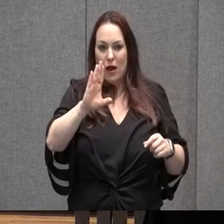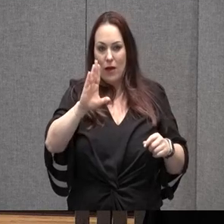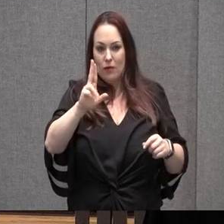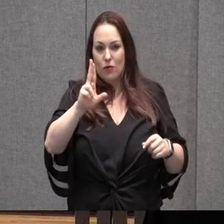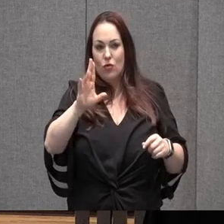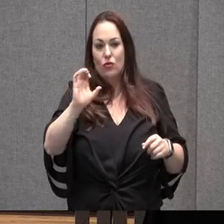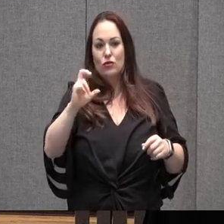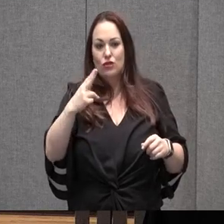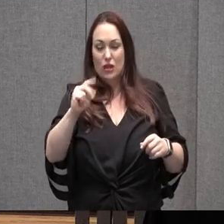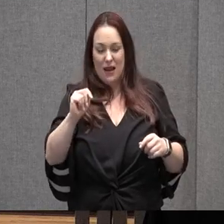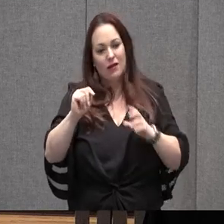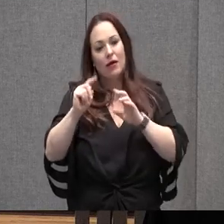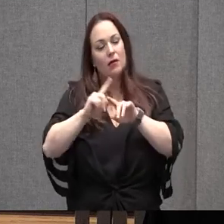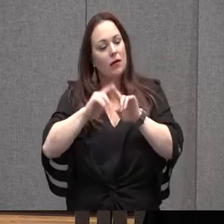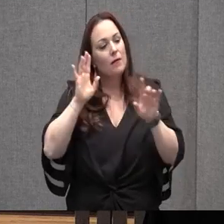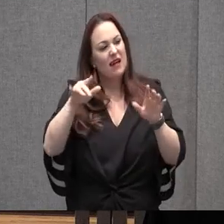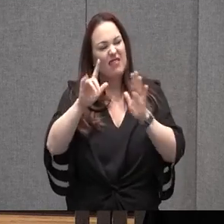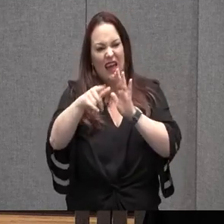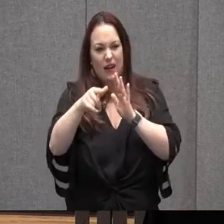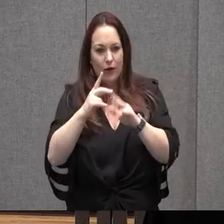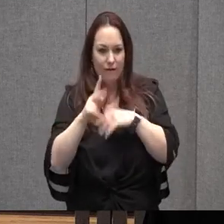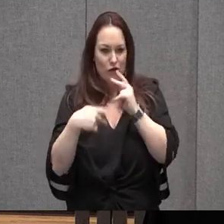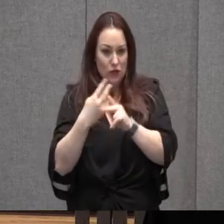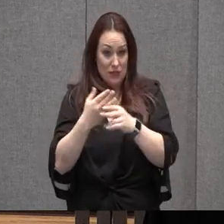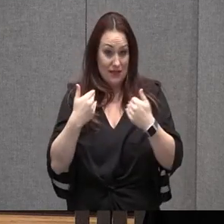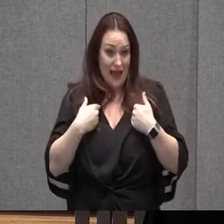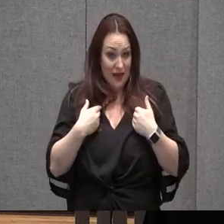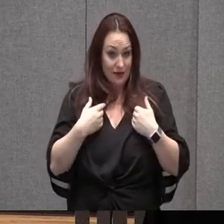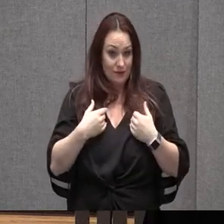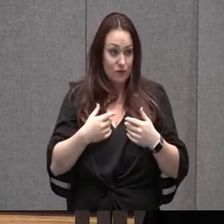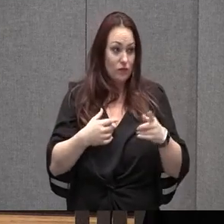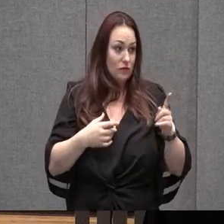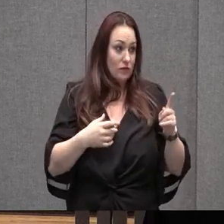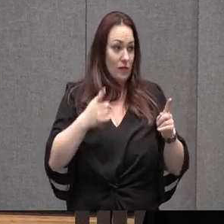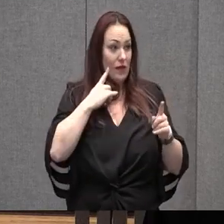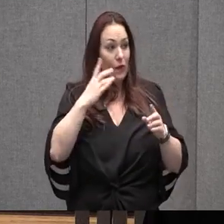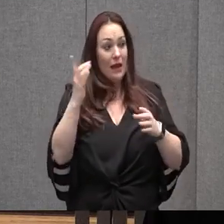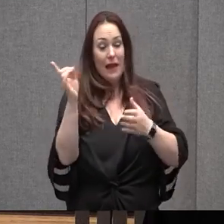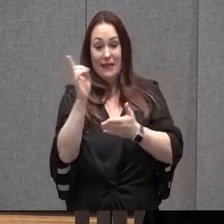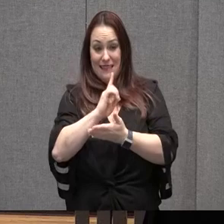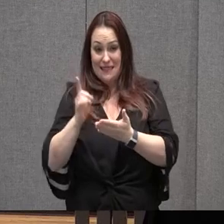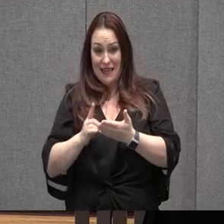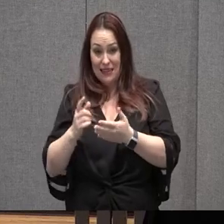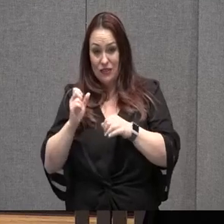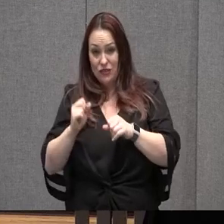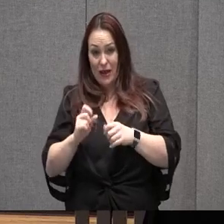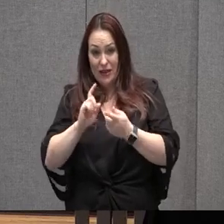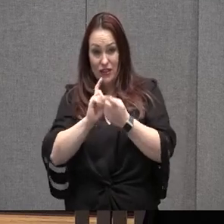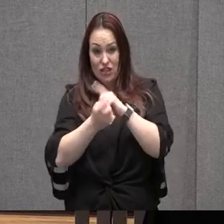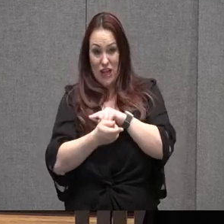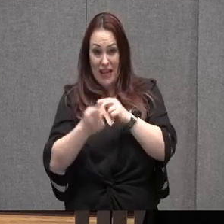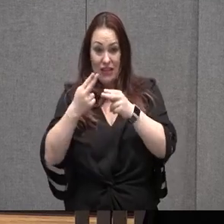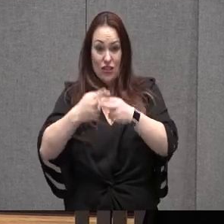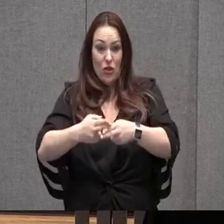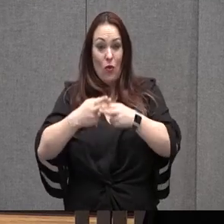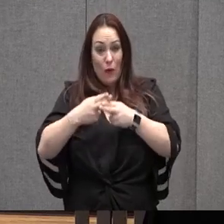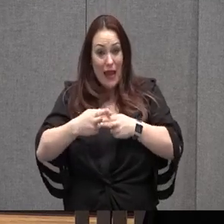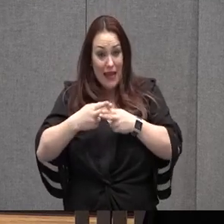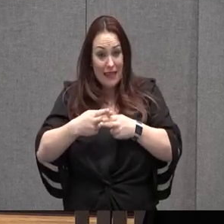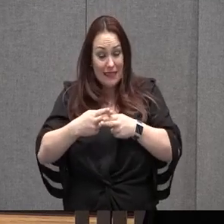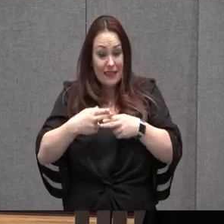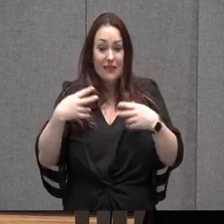later versions of them did. All right. When I designed this trebuchet, I designed it so that I could change the weight.